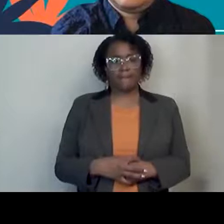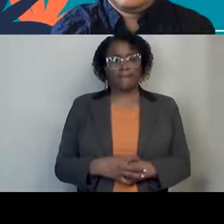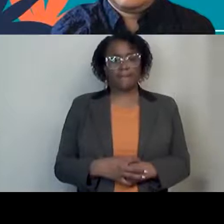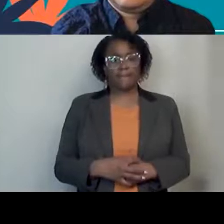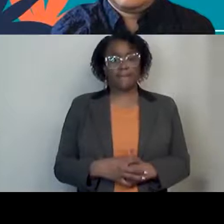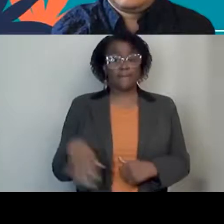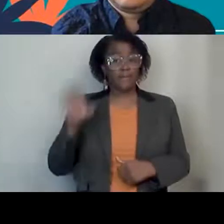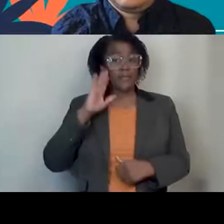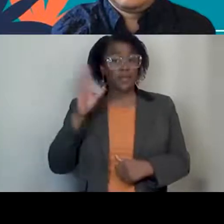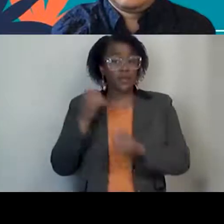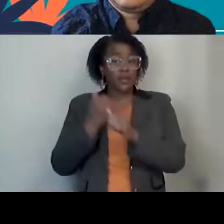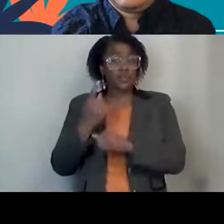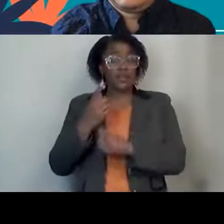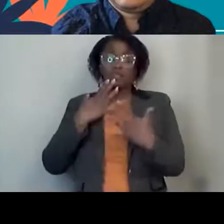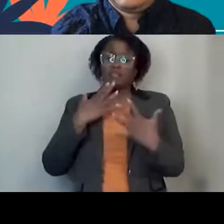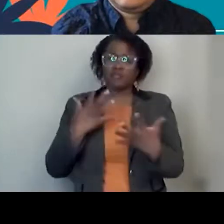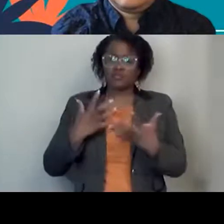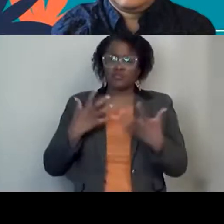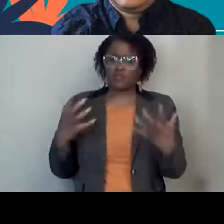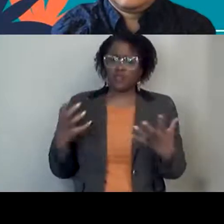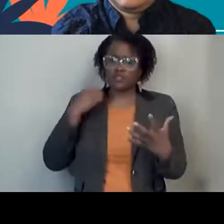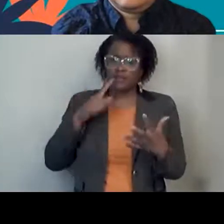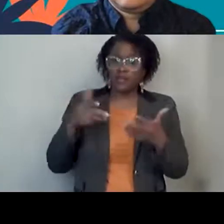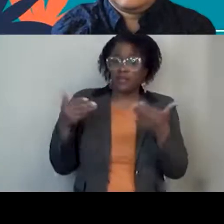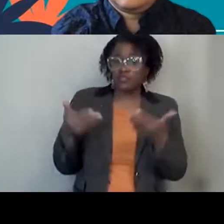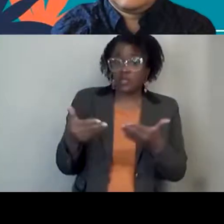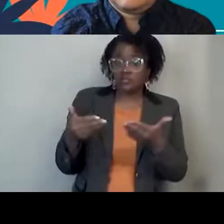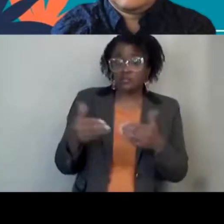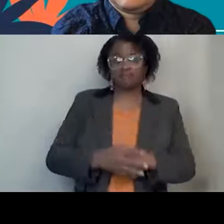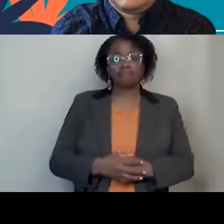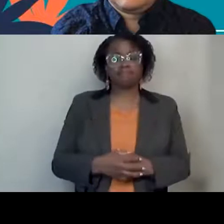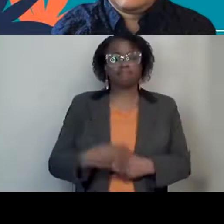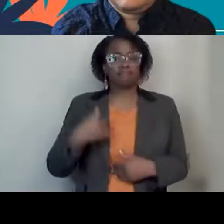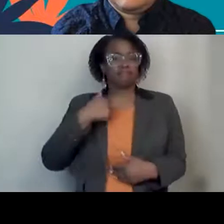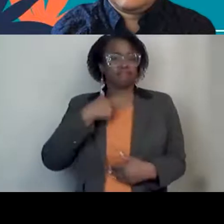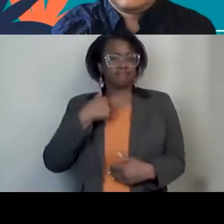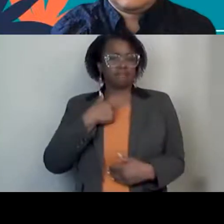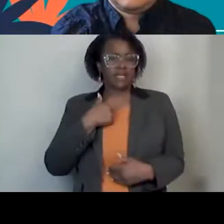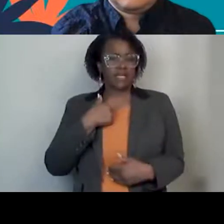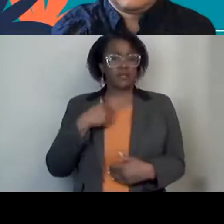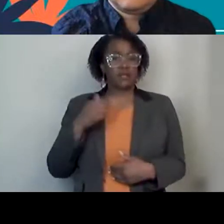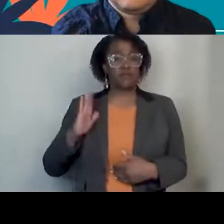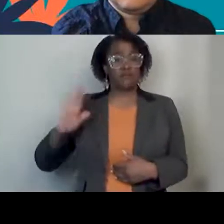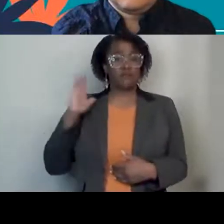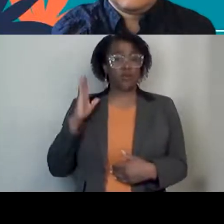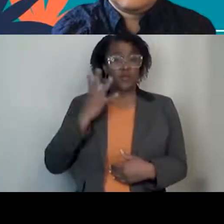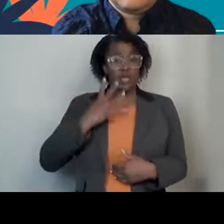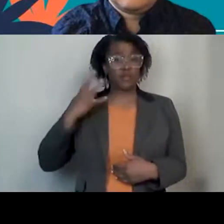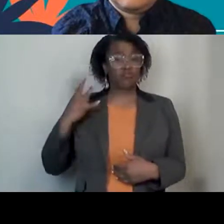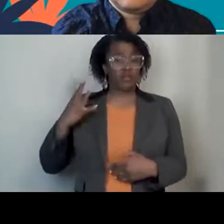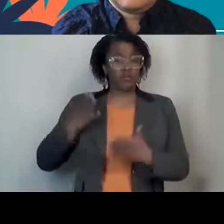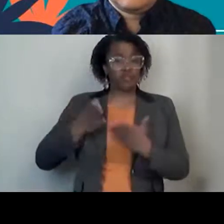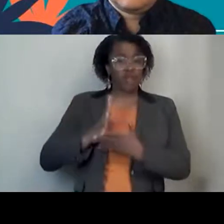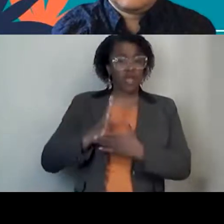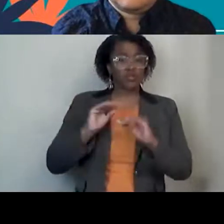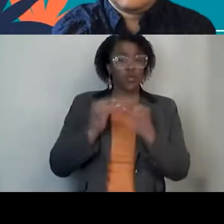Aloha, everyone. Thank you so much, Bhumika, for the introduction. I am a former immigrant rights organizer in